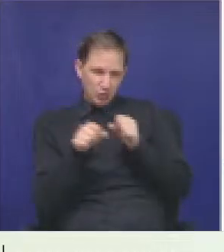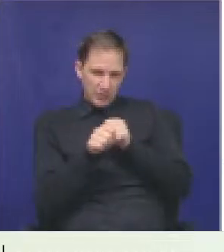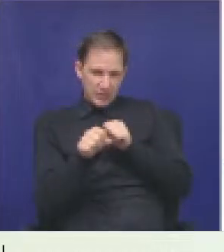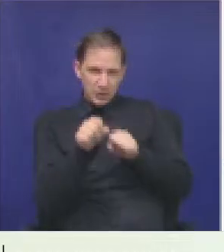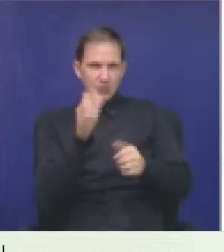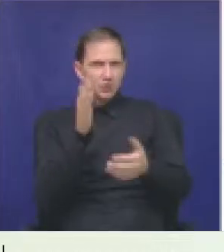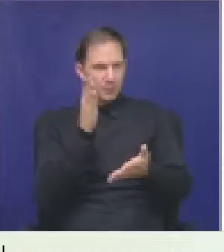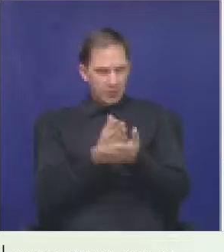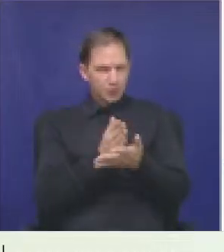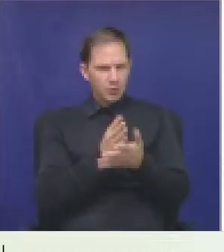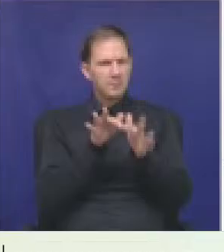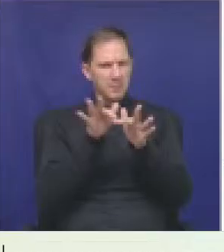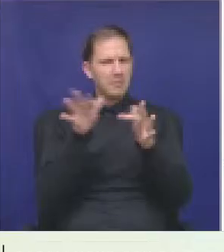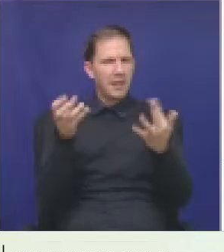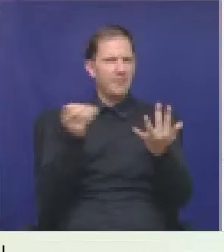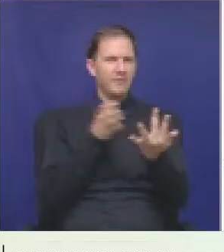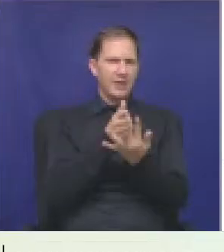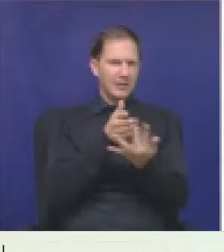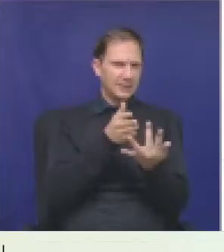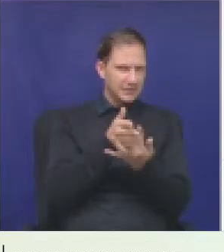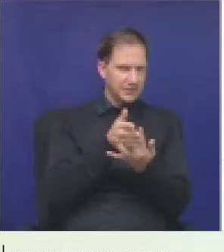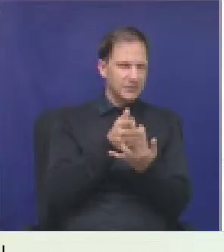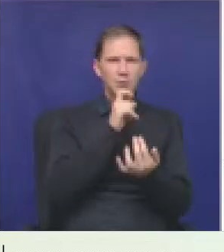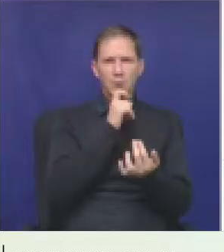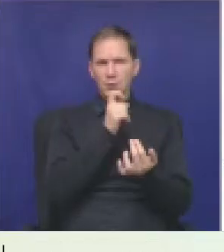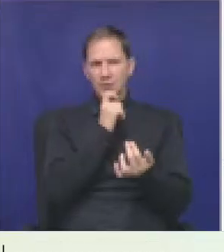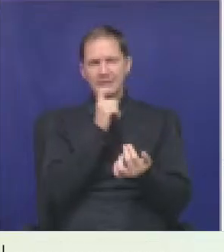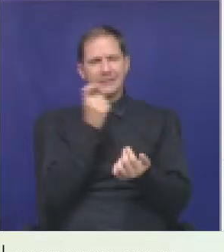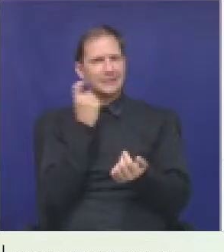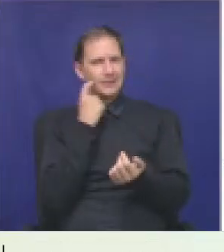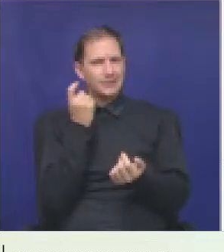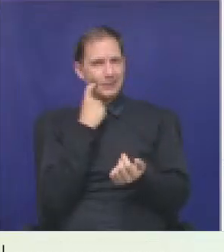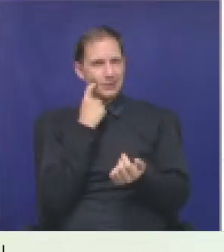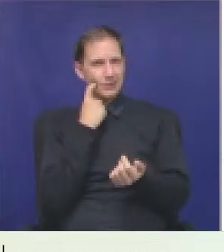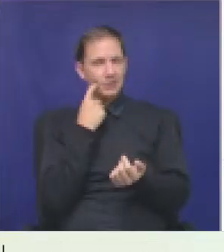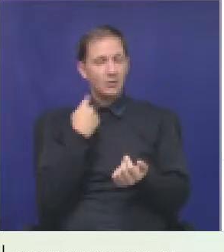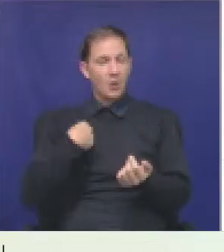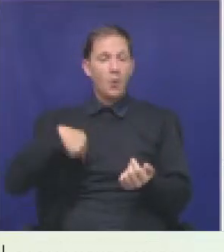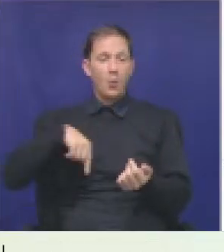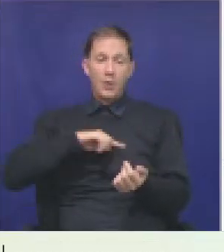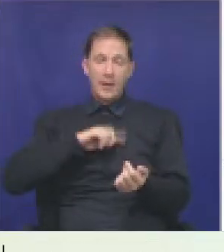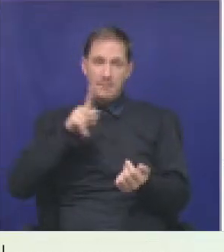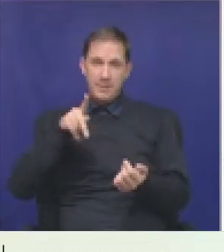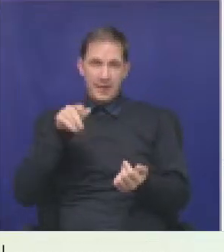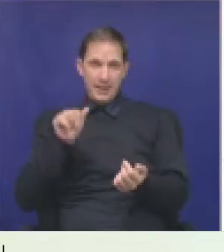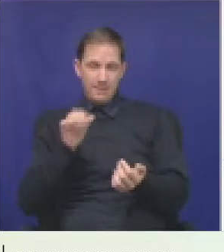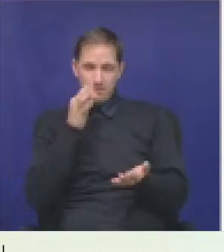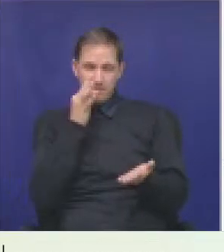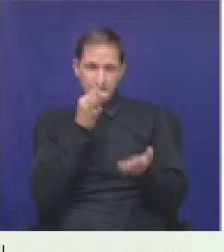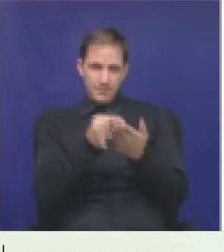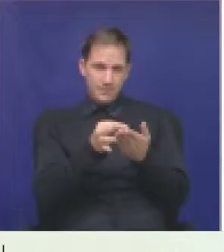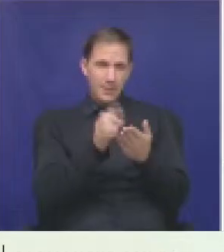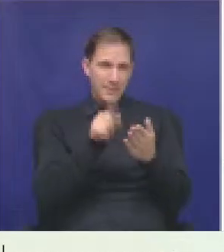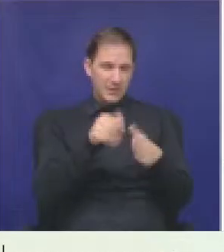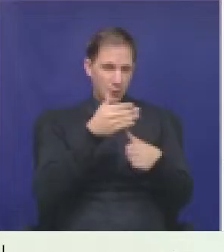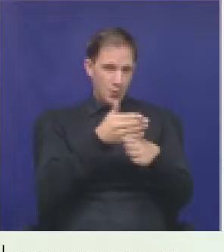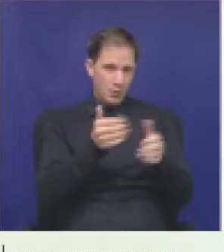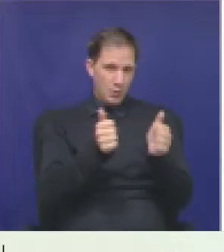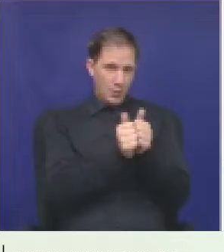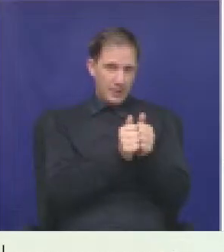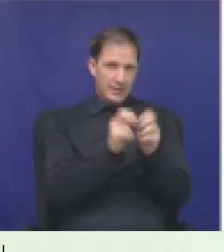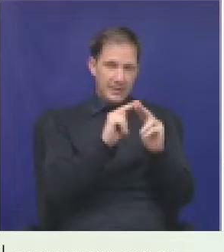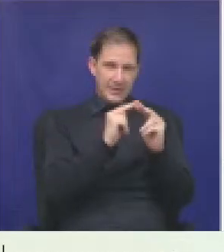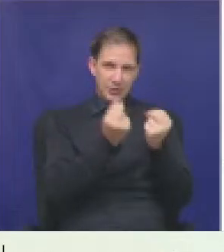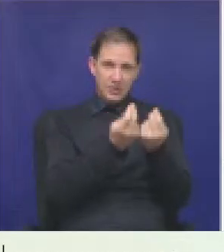ensure accessibility and usability of statistics. We as the Patriotic Alliance recommend States SA, in collaboration with the